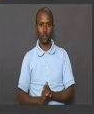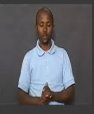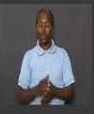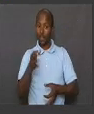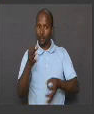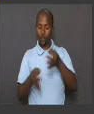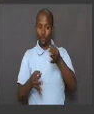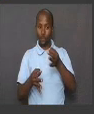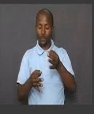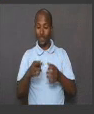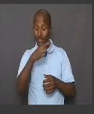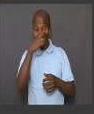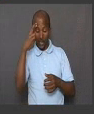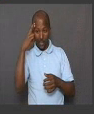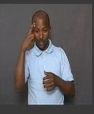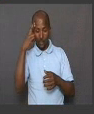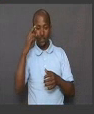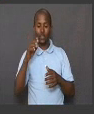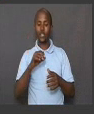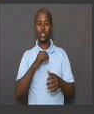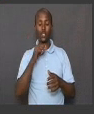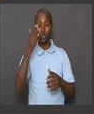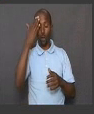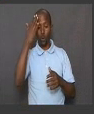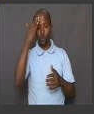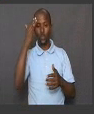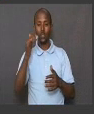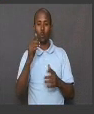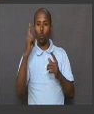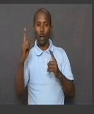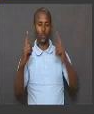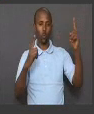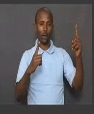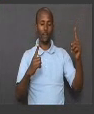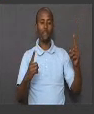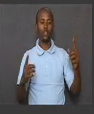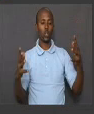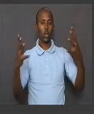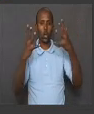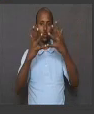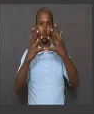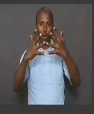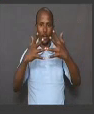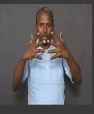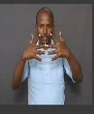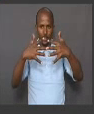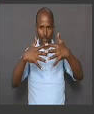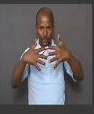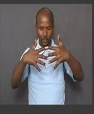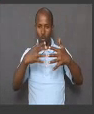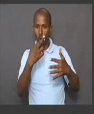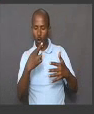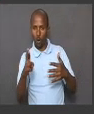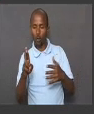If this is the case, it is known as a one-to-one correspondence